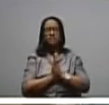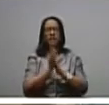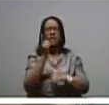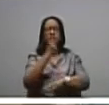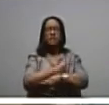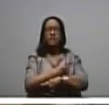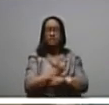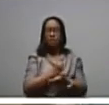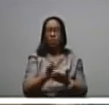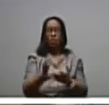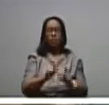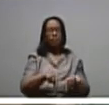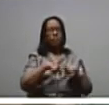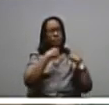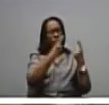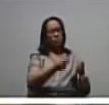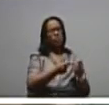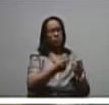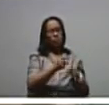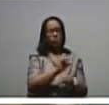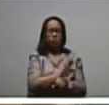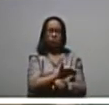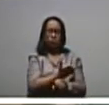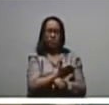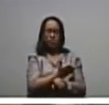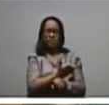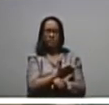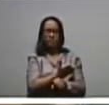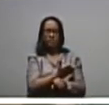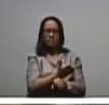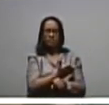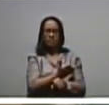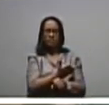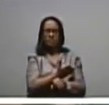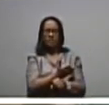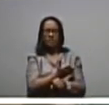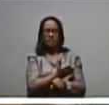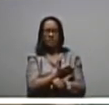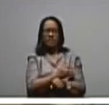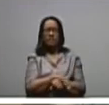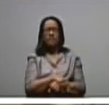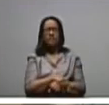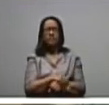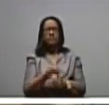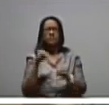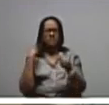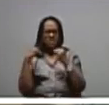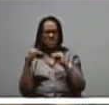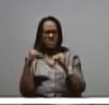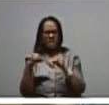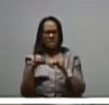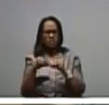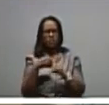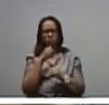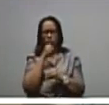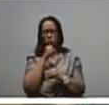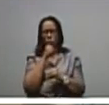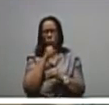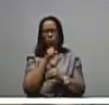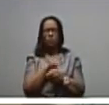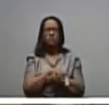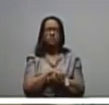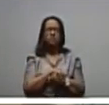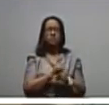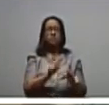said, yes, go and I'm sure you'll do well. So he came back next day smiling all